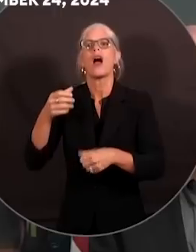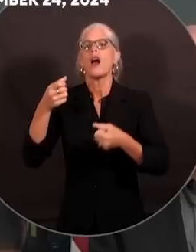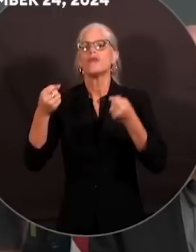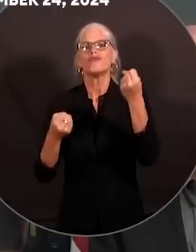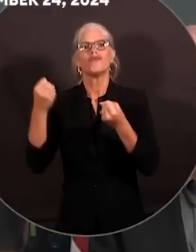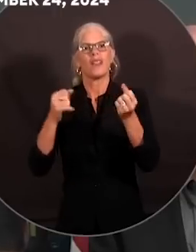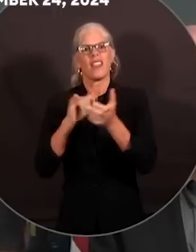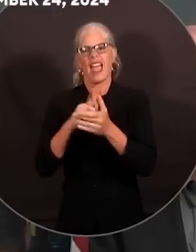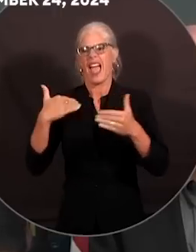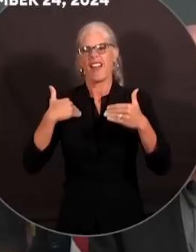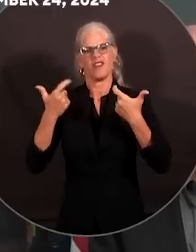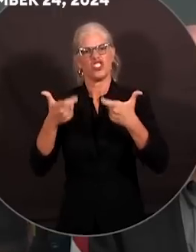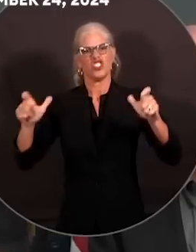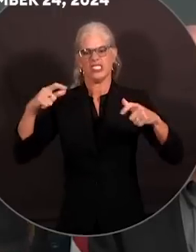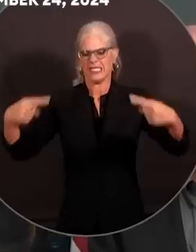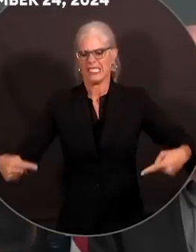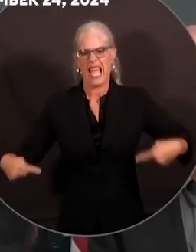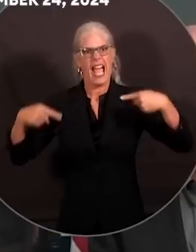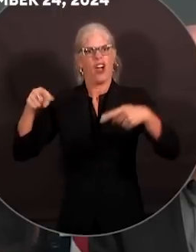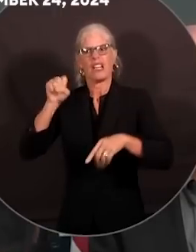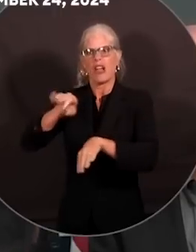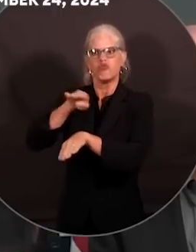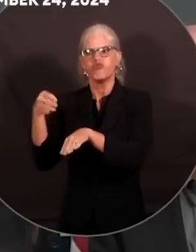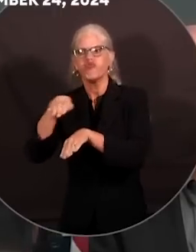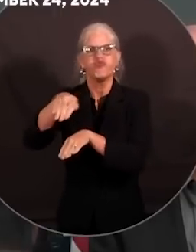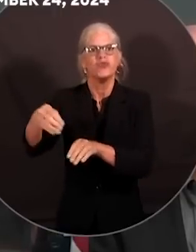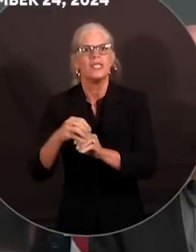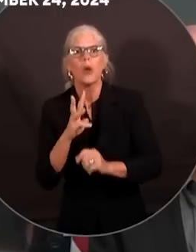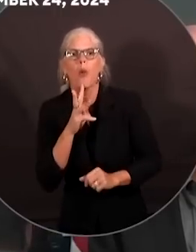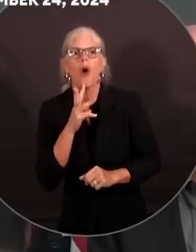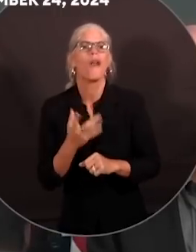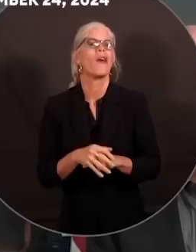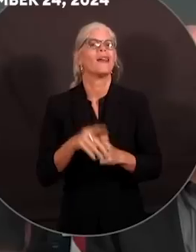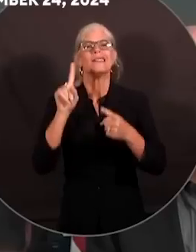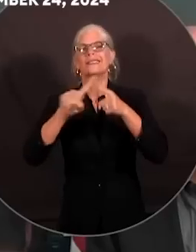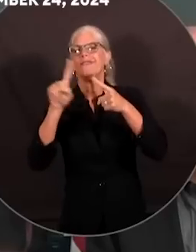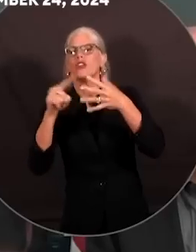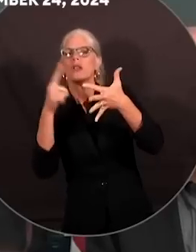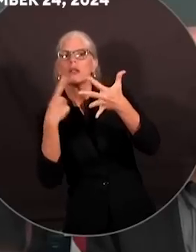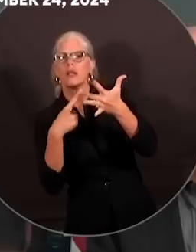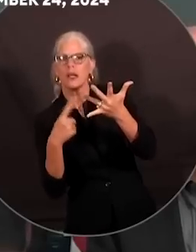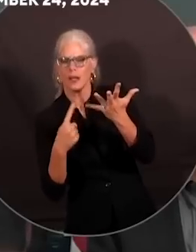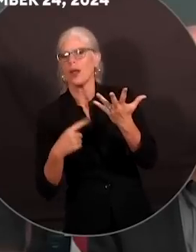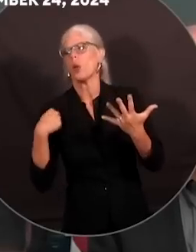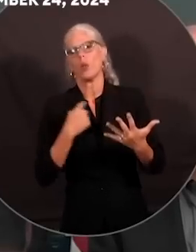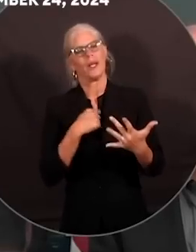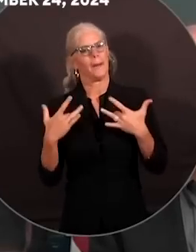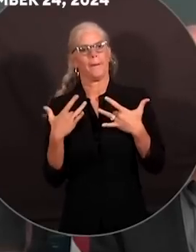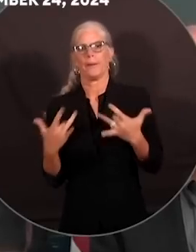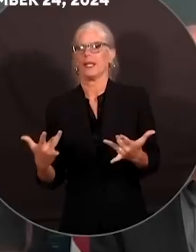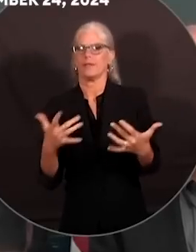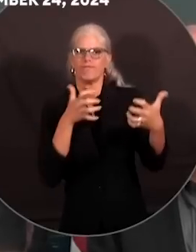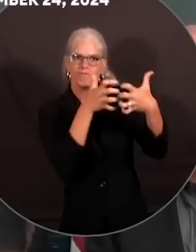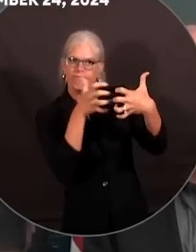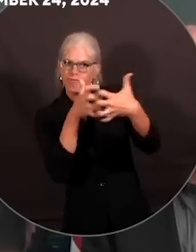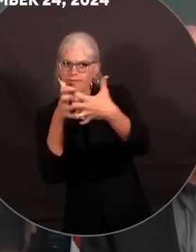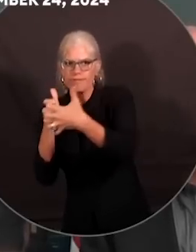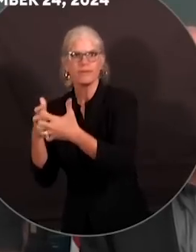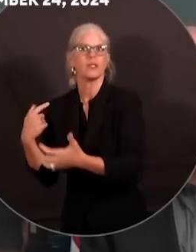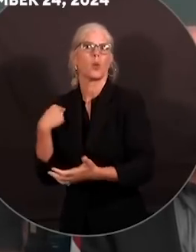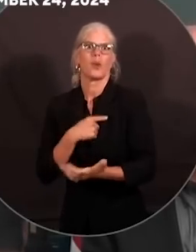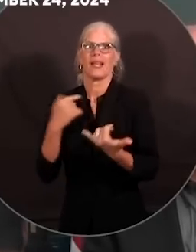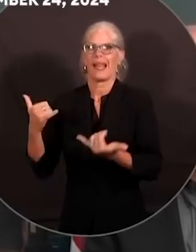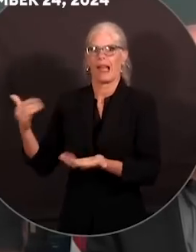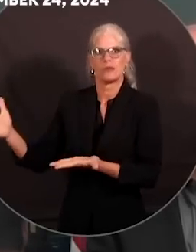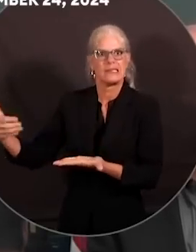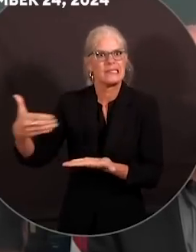first responders and other personnel. As we typically do, we are amassing many thousands of